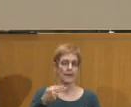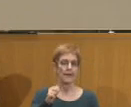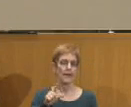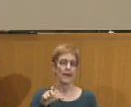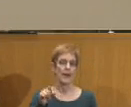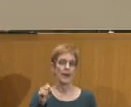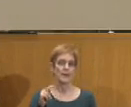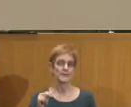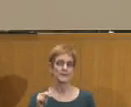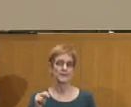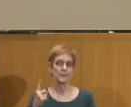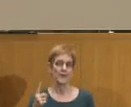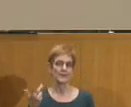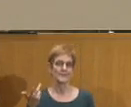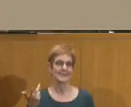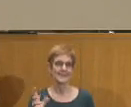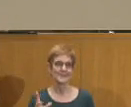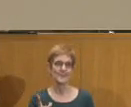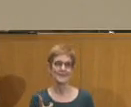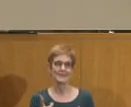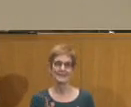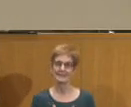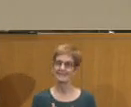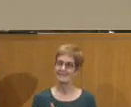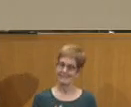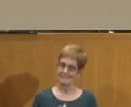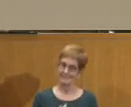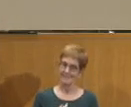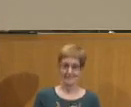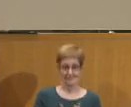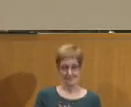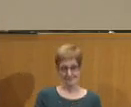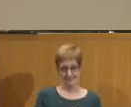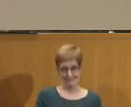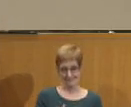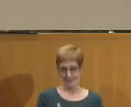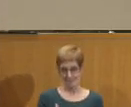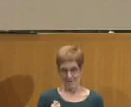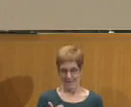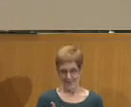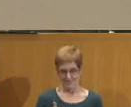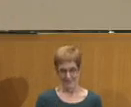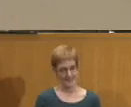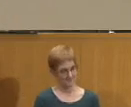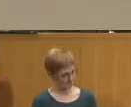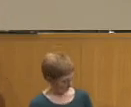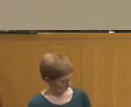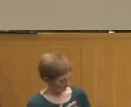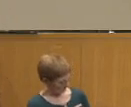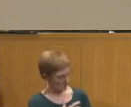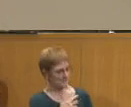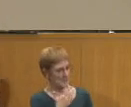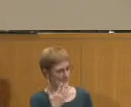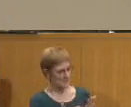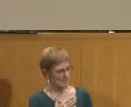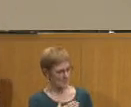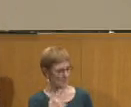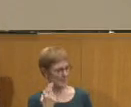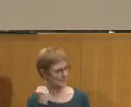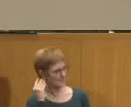the support. To the Council of Elders in District 2, Historic West End, neighborhood leaders,